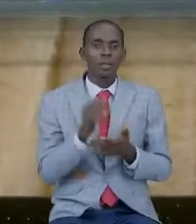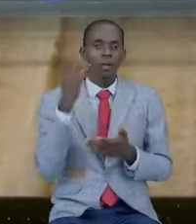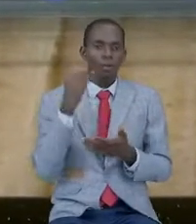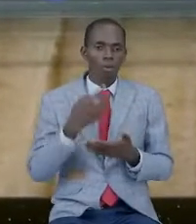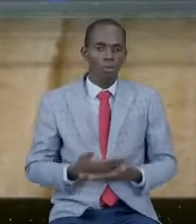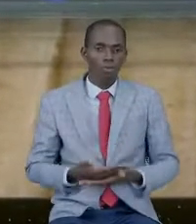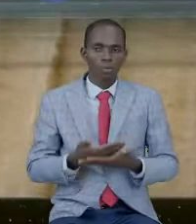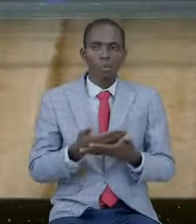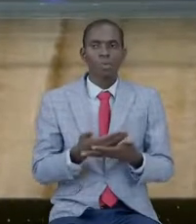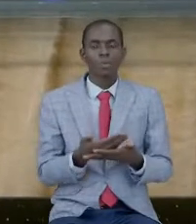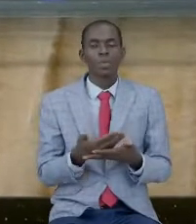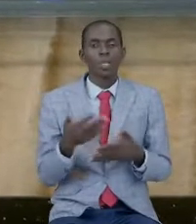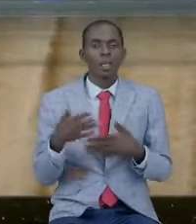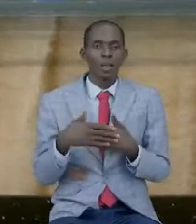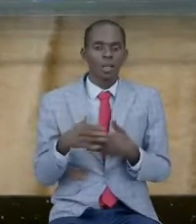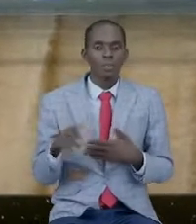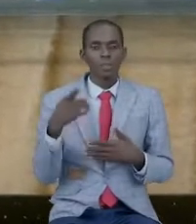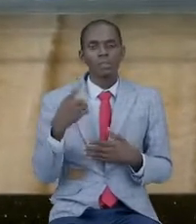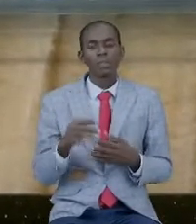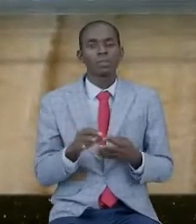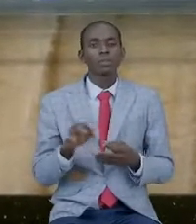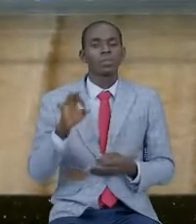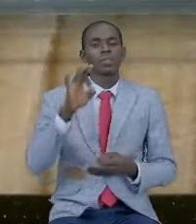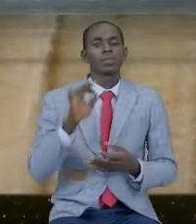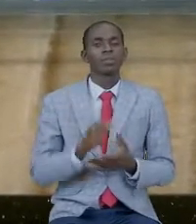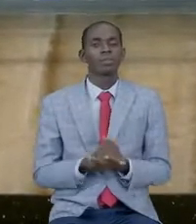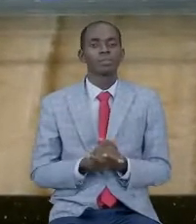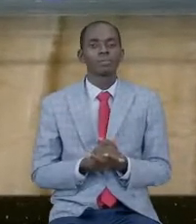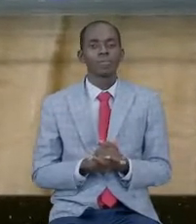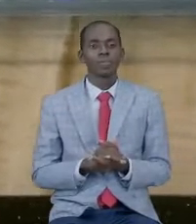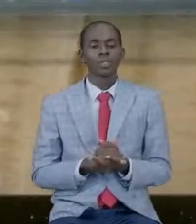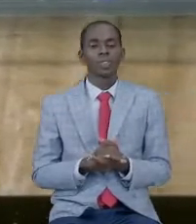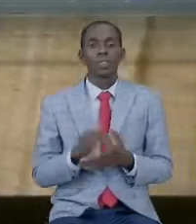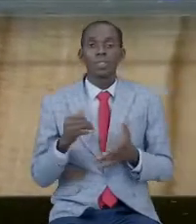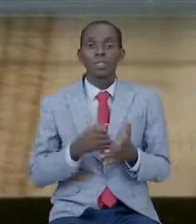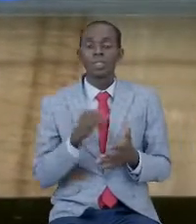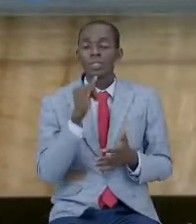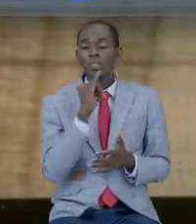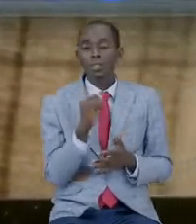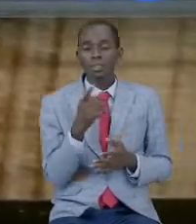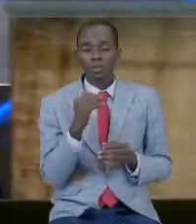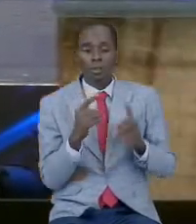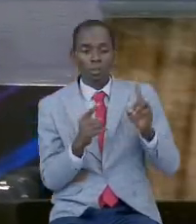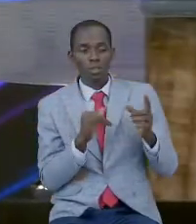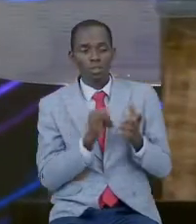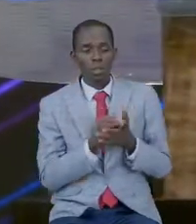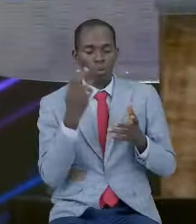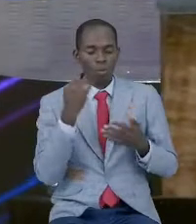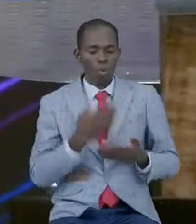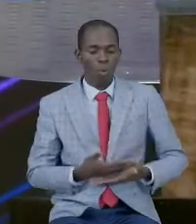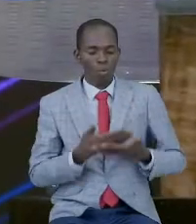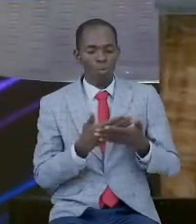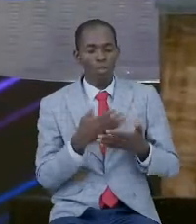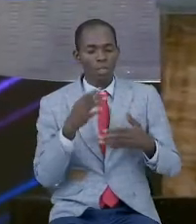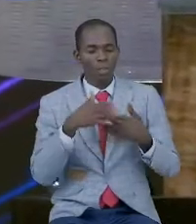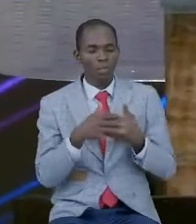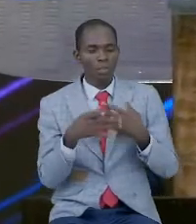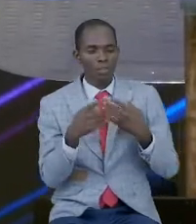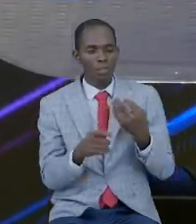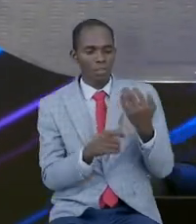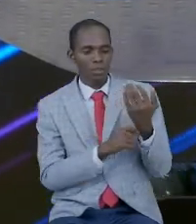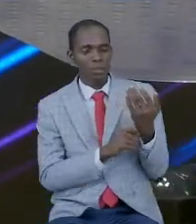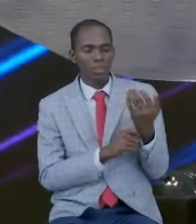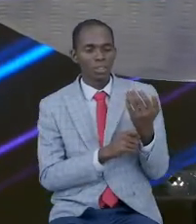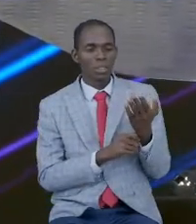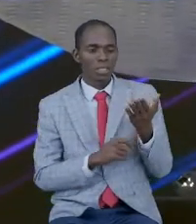born after the spirit. In the one that was born after the flesh, there